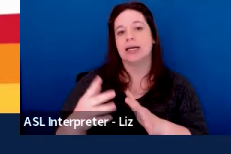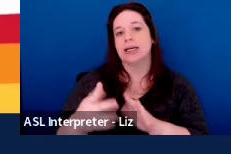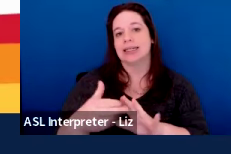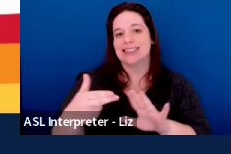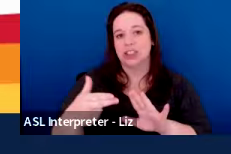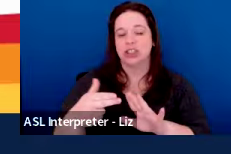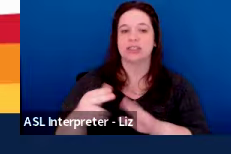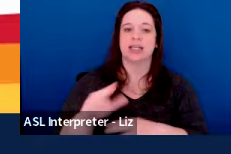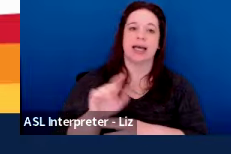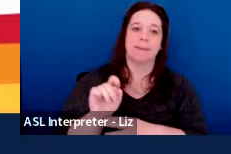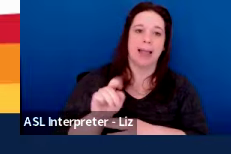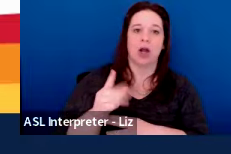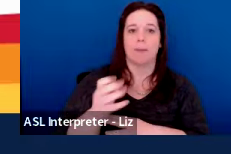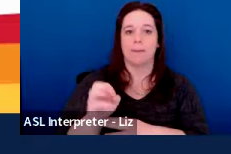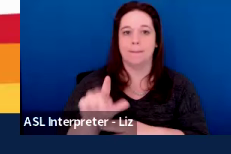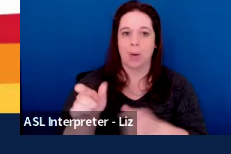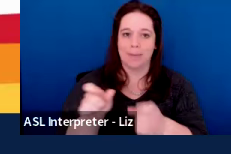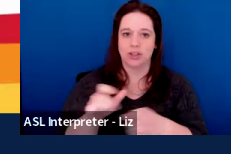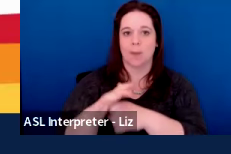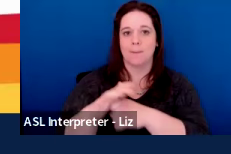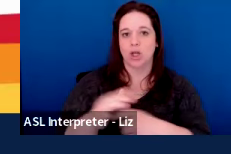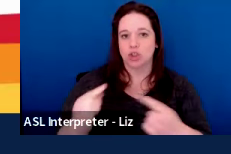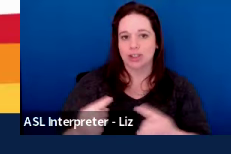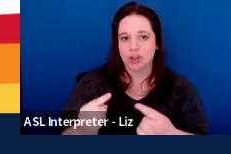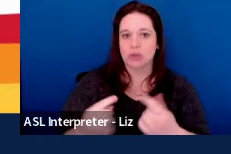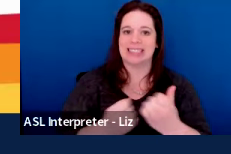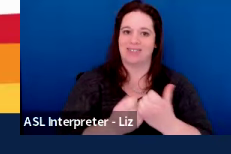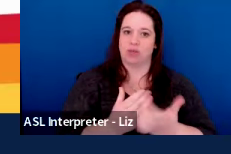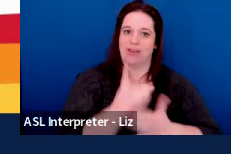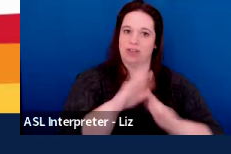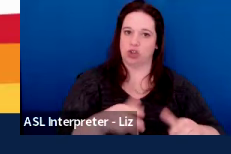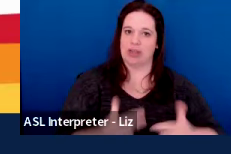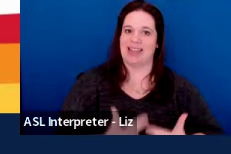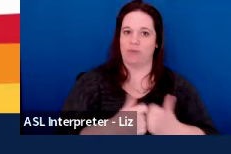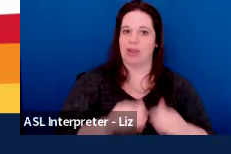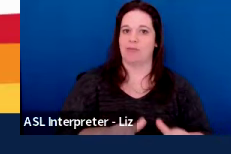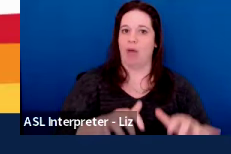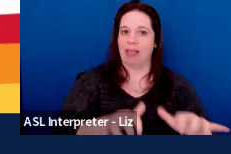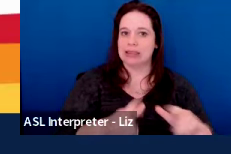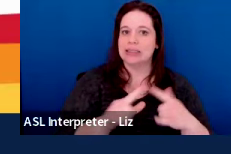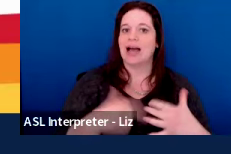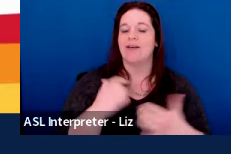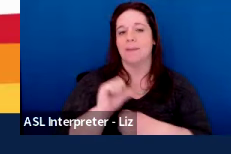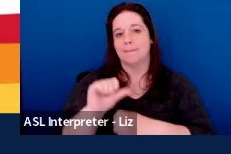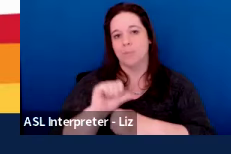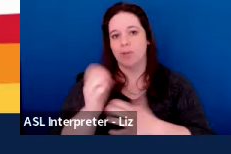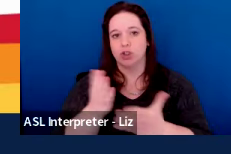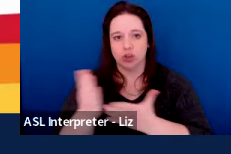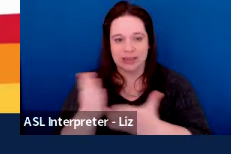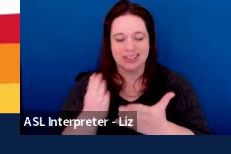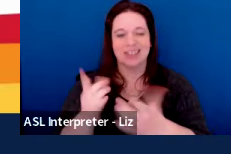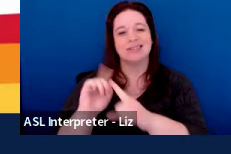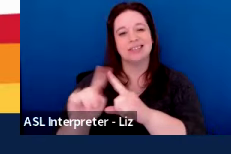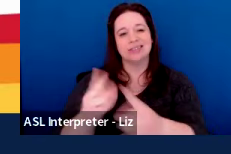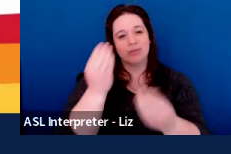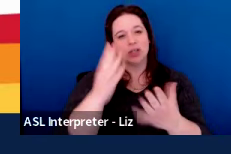management, pressure injuries, advocating for the rights of children living with paralysis. We have employment services. We have information